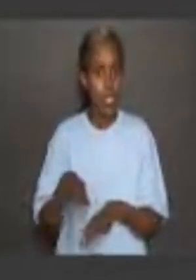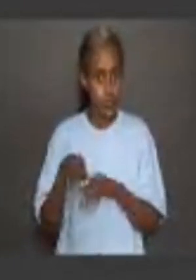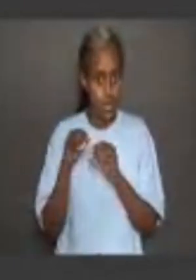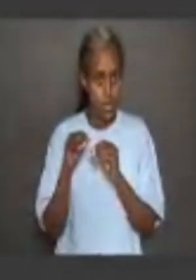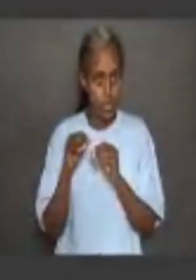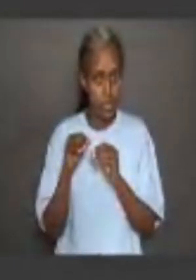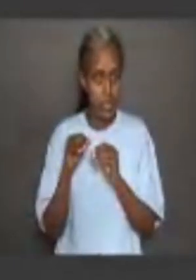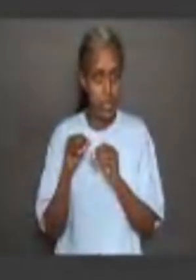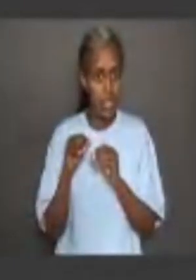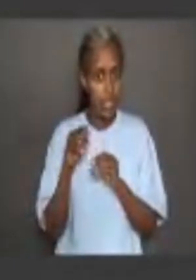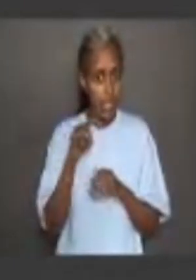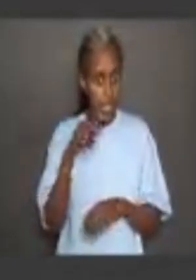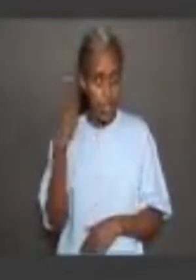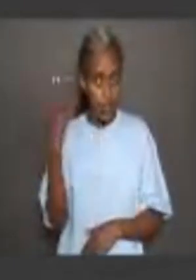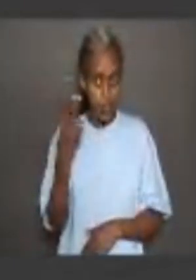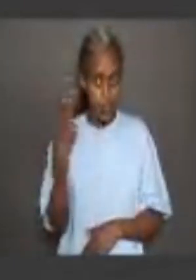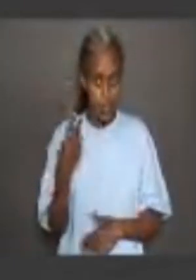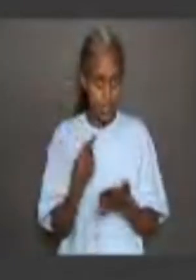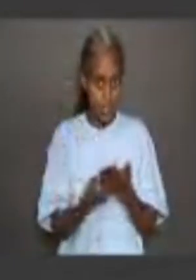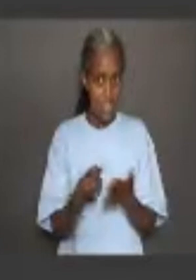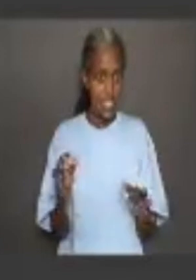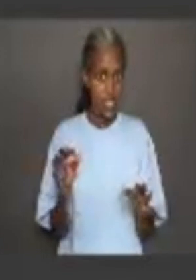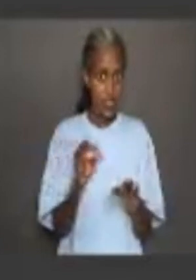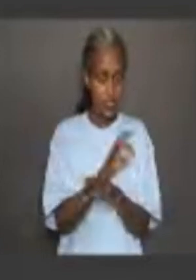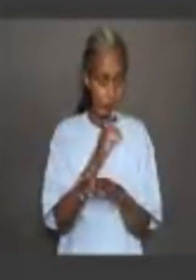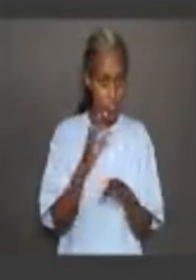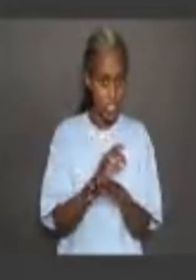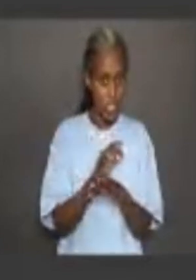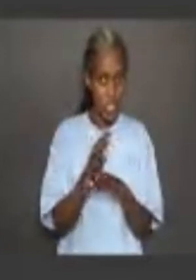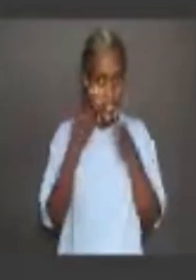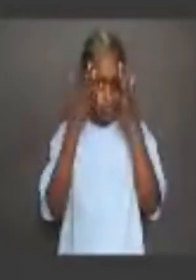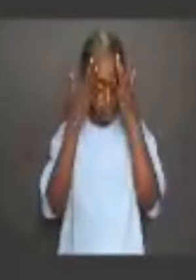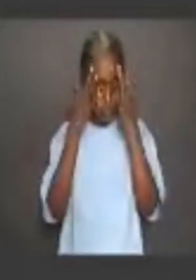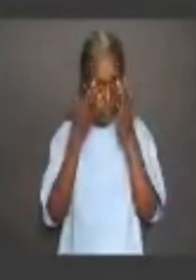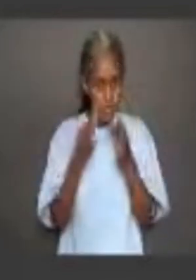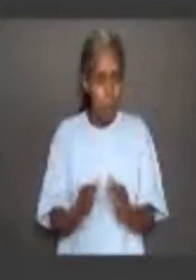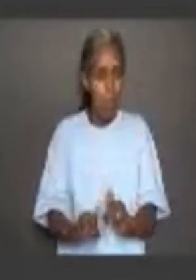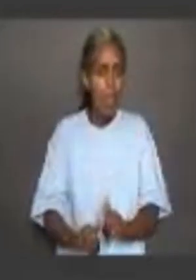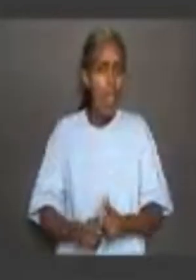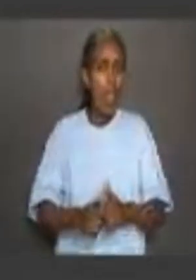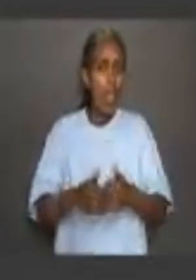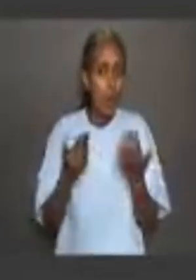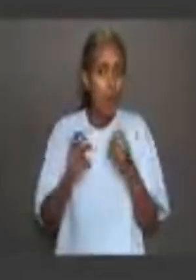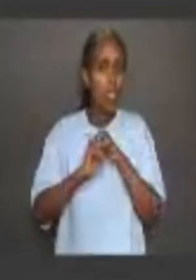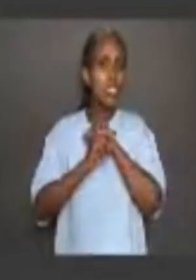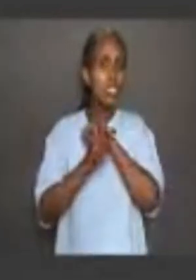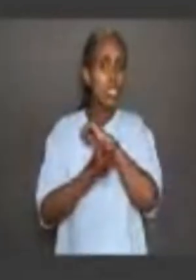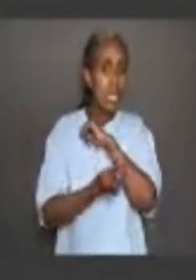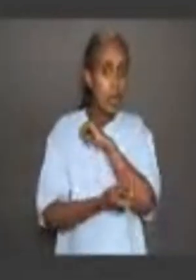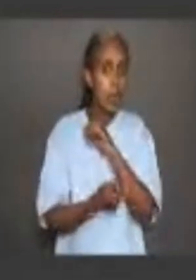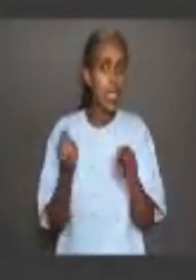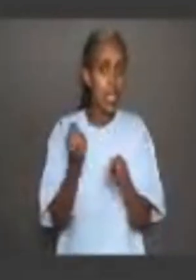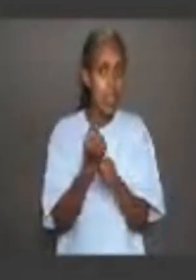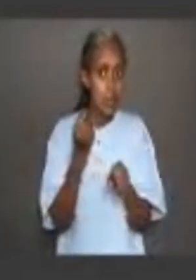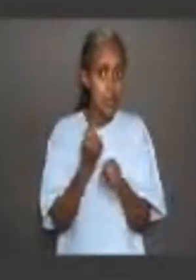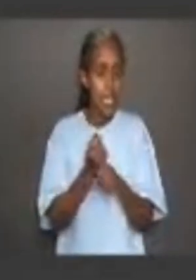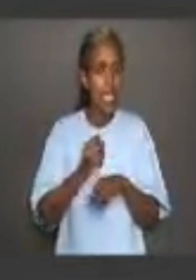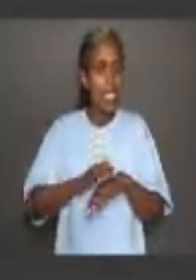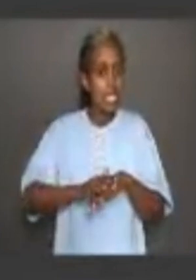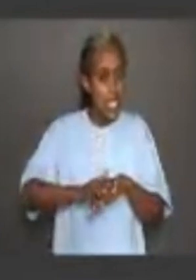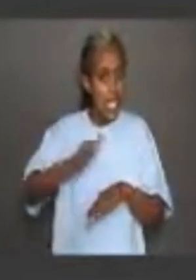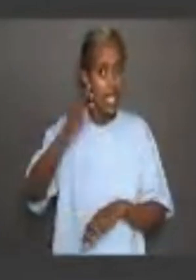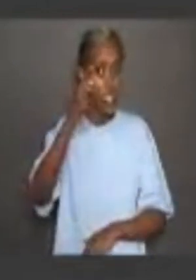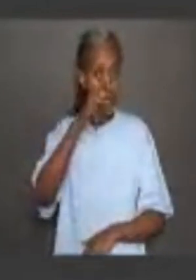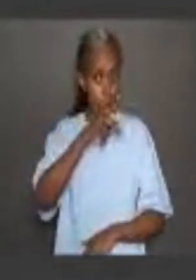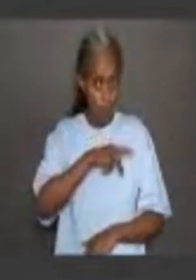Students, can you use this function to determine how the company can make the greatest